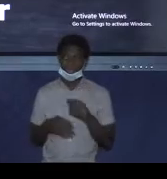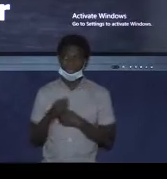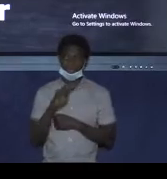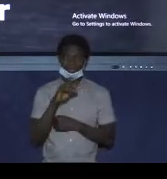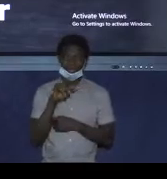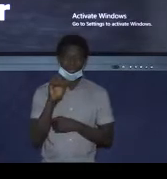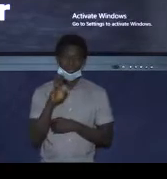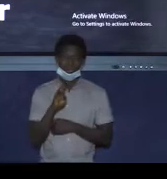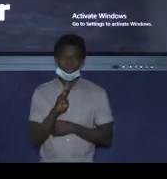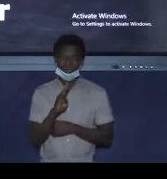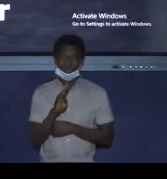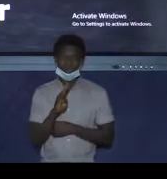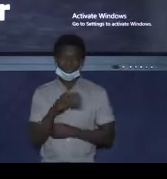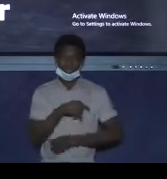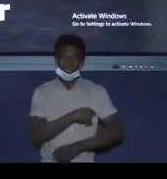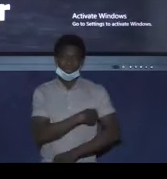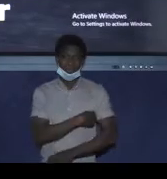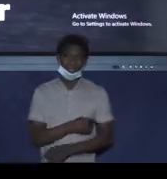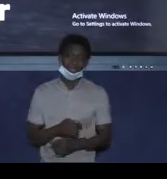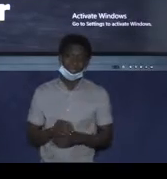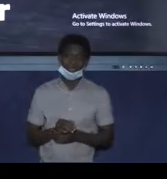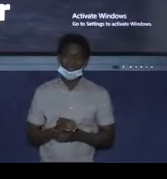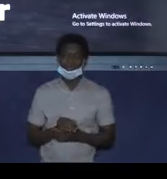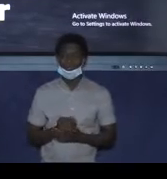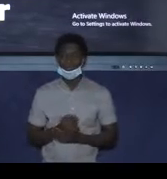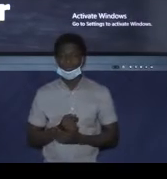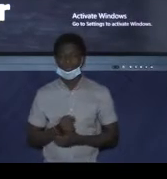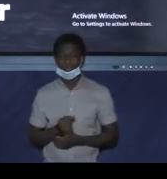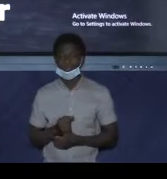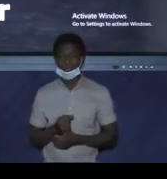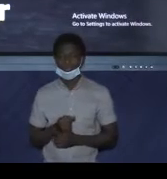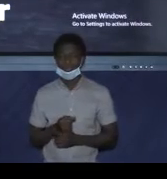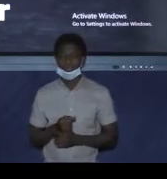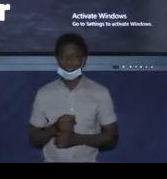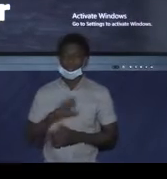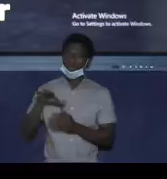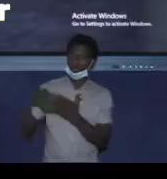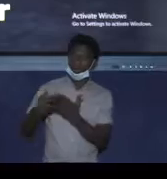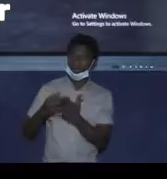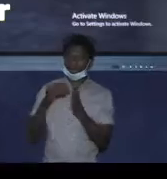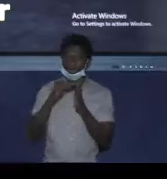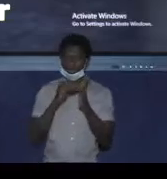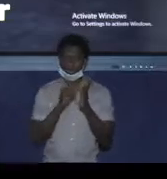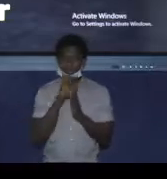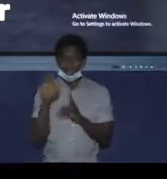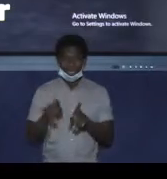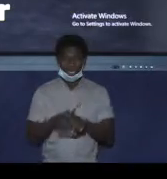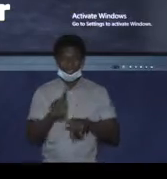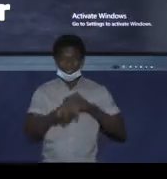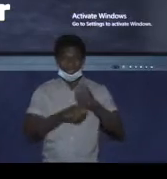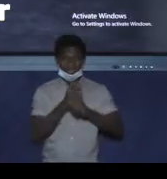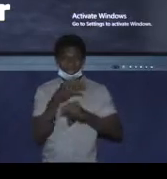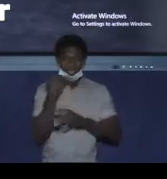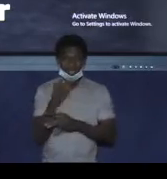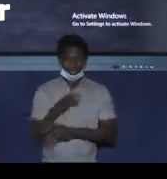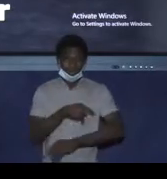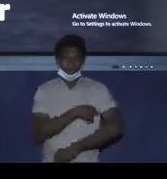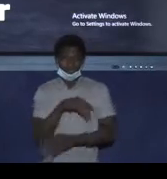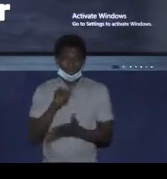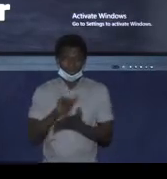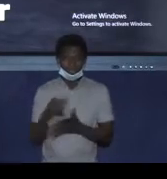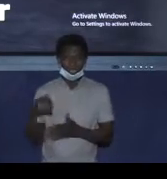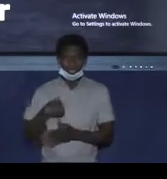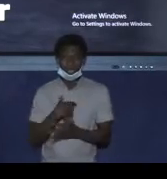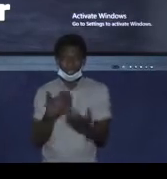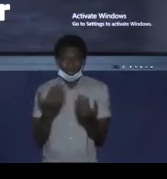dry bulb thermometer. Say that. Wet and dry bulb thermometer. All these are different types of